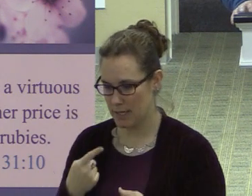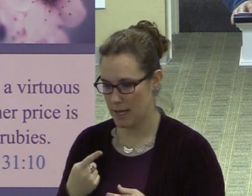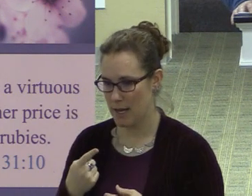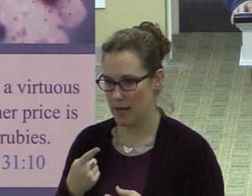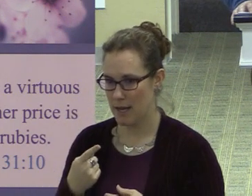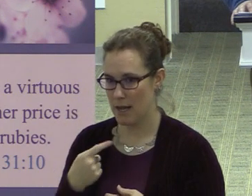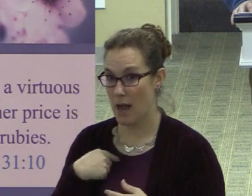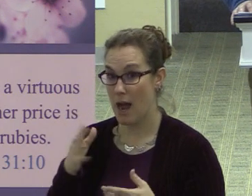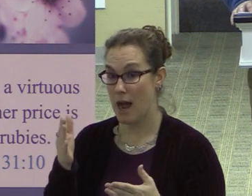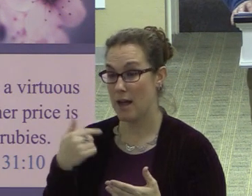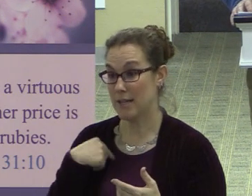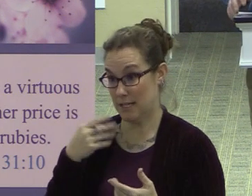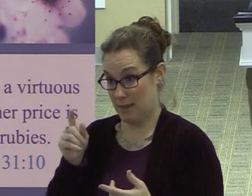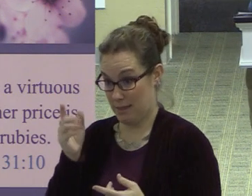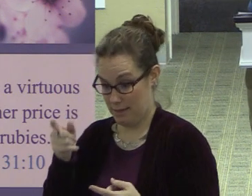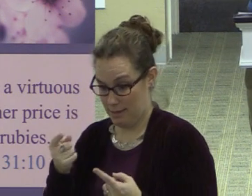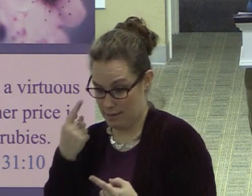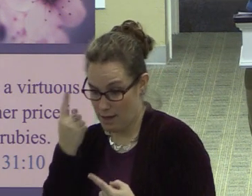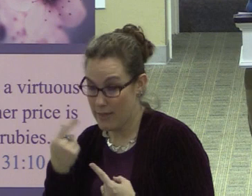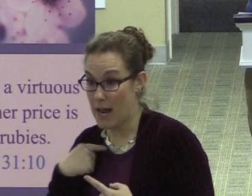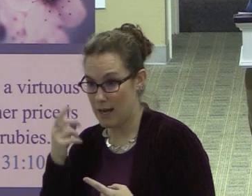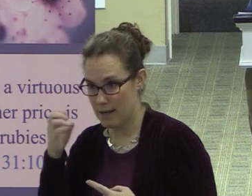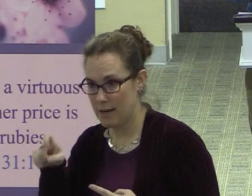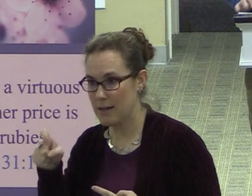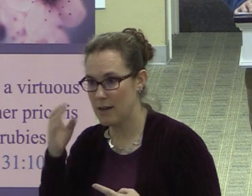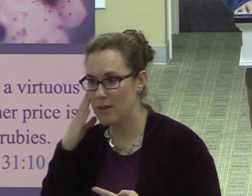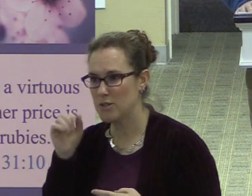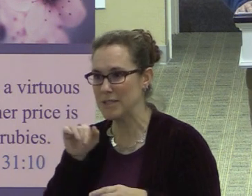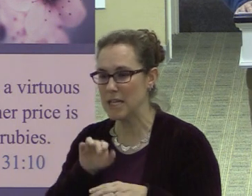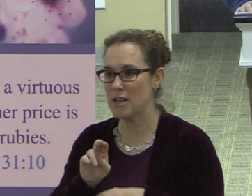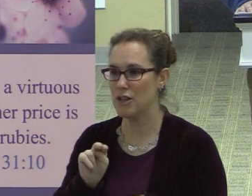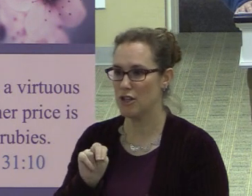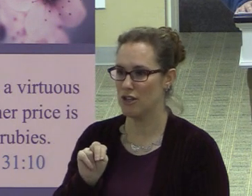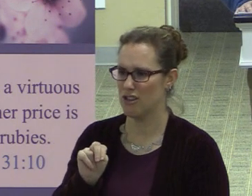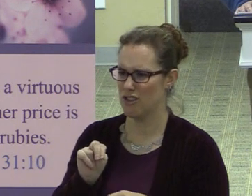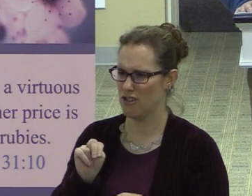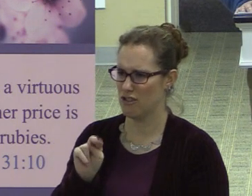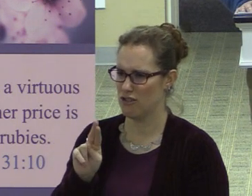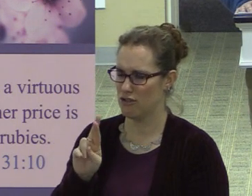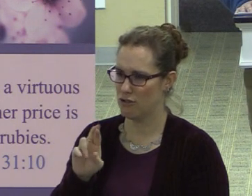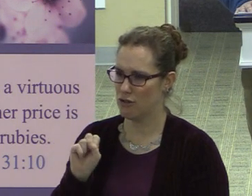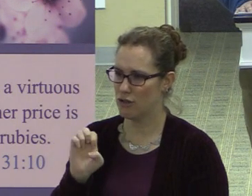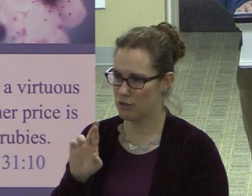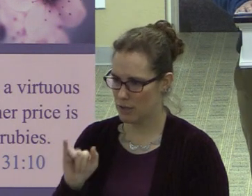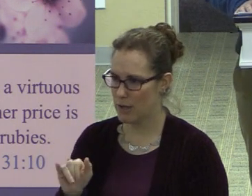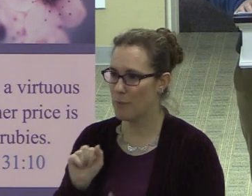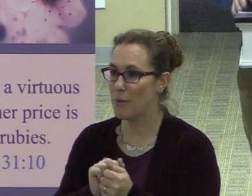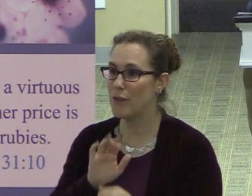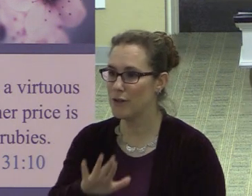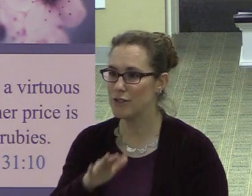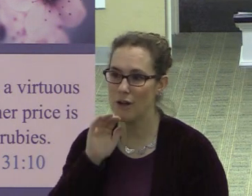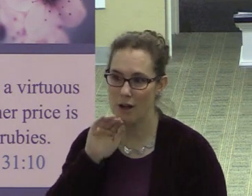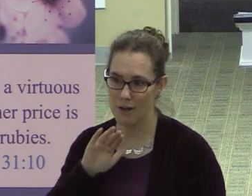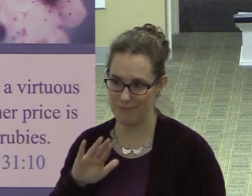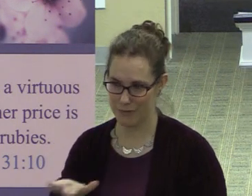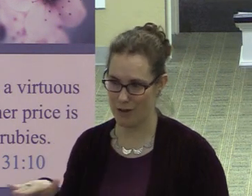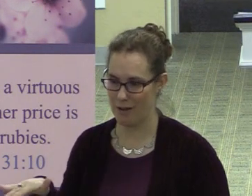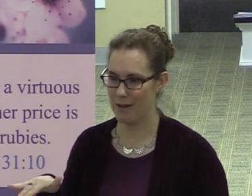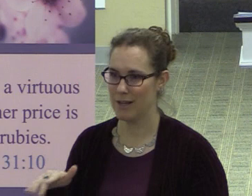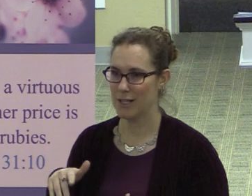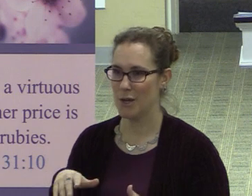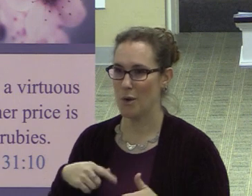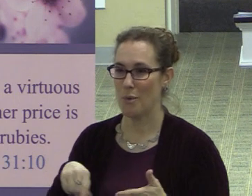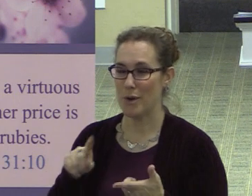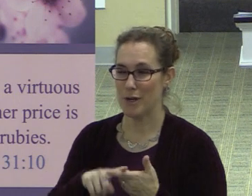thought that I ought to know, and said she was in the nursery with her child. And understand, it's already awkward. When